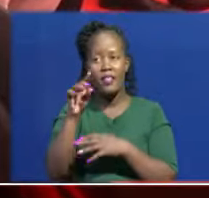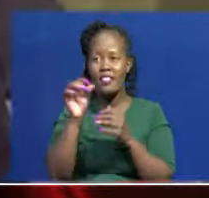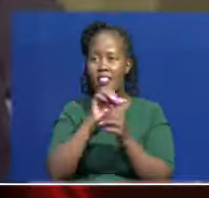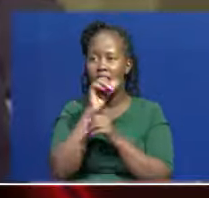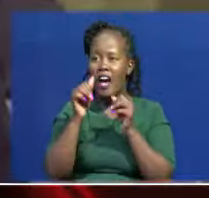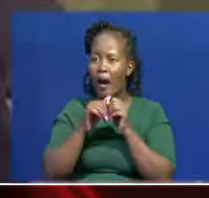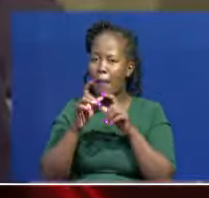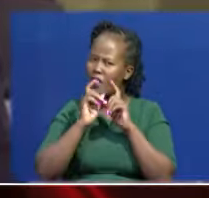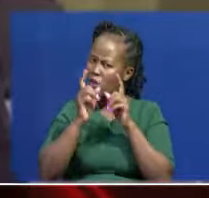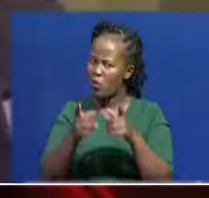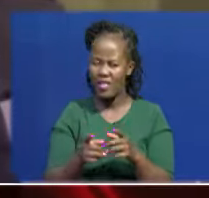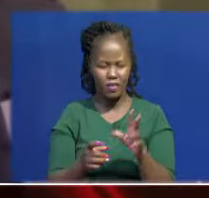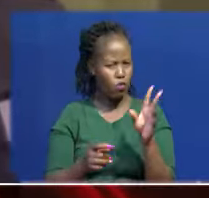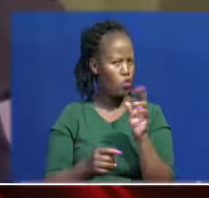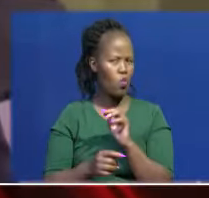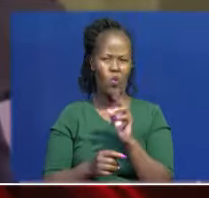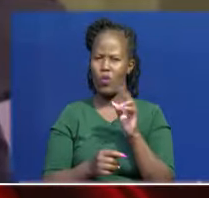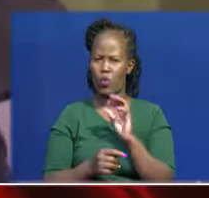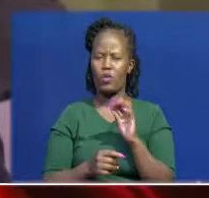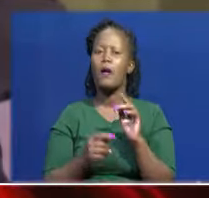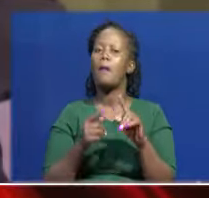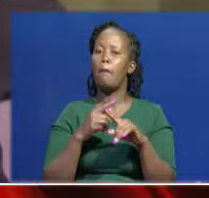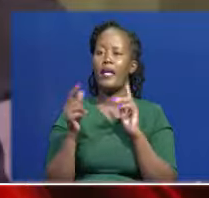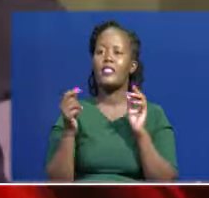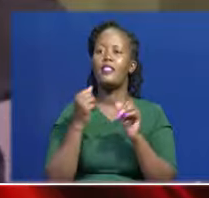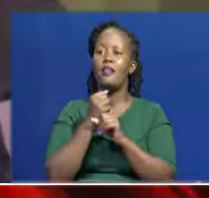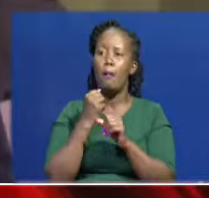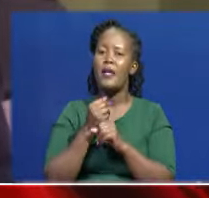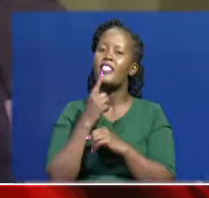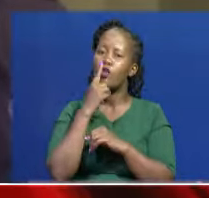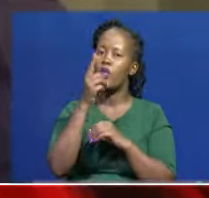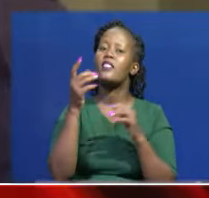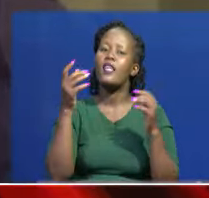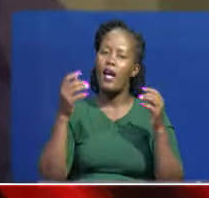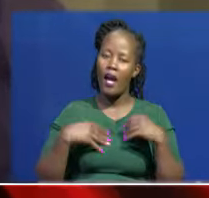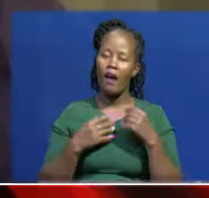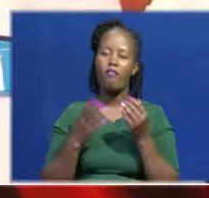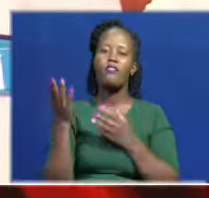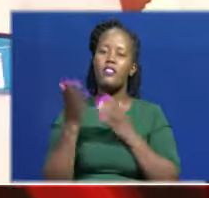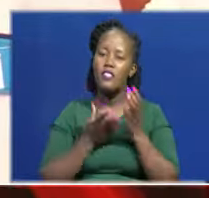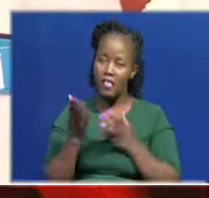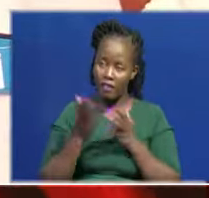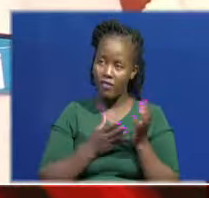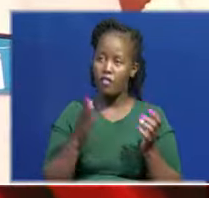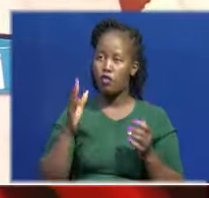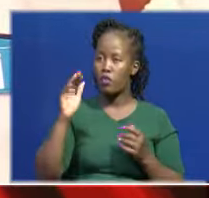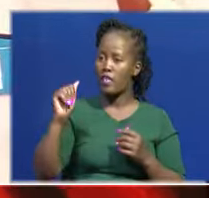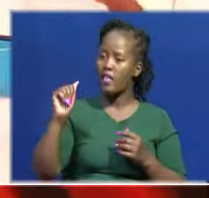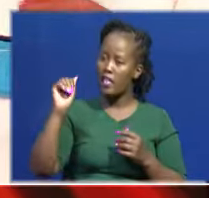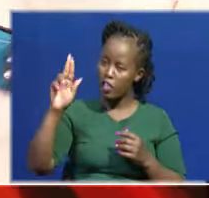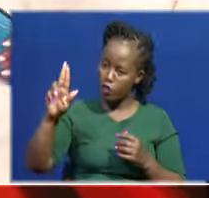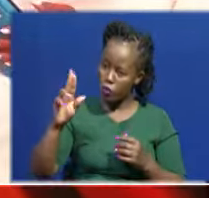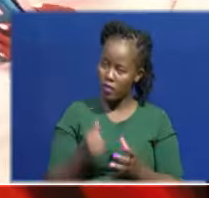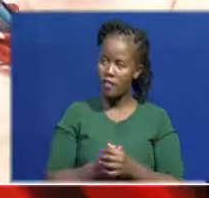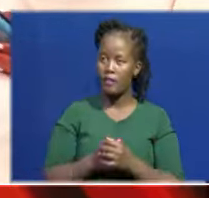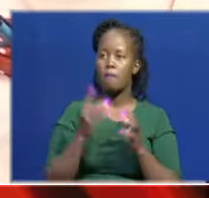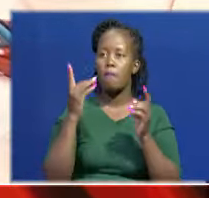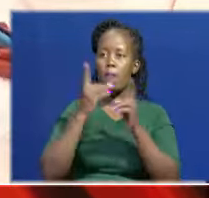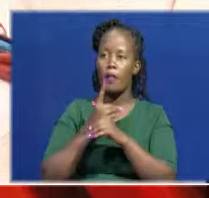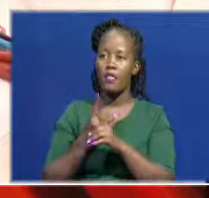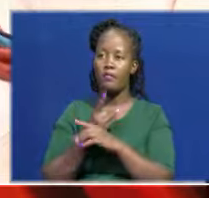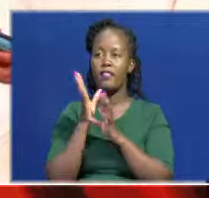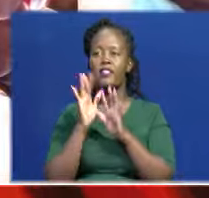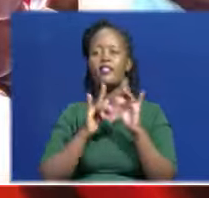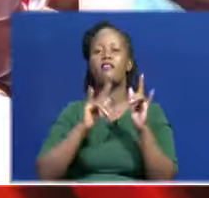rewarding. It's about offering distinguished service to the African Union. The Foreign and Diaspora Affairs